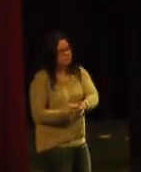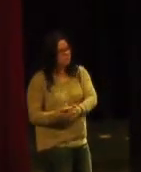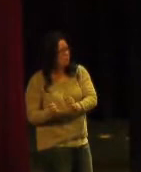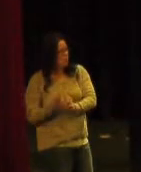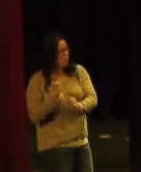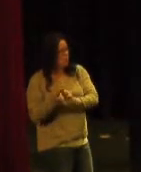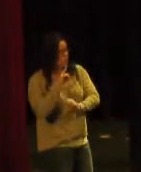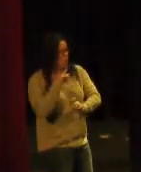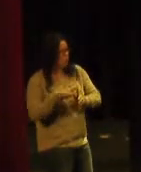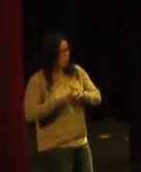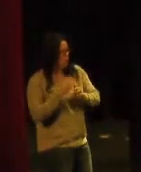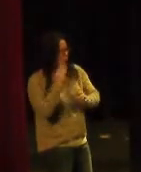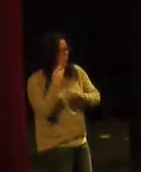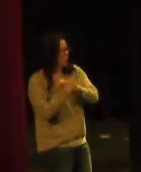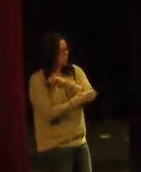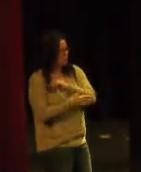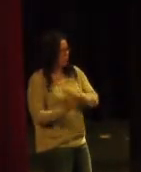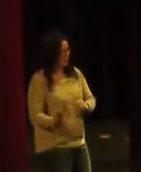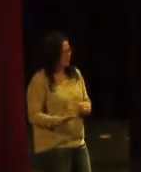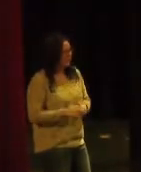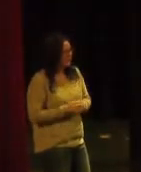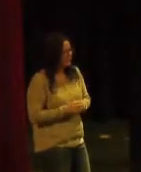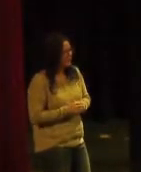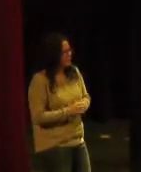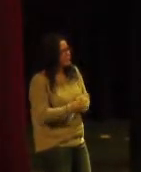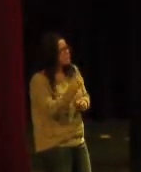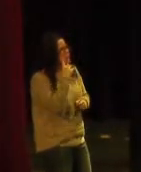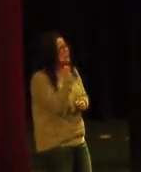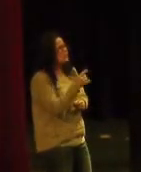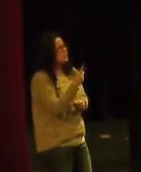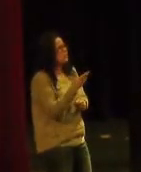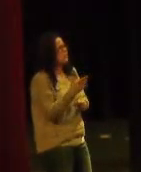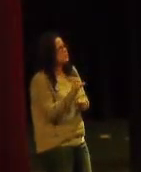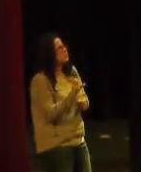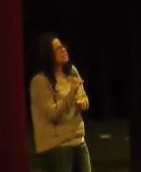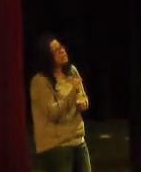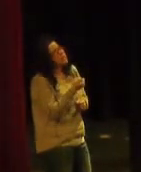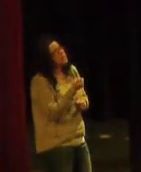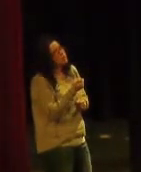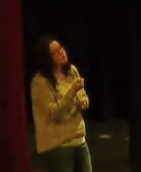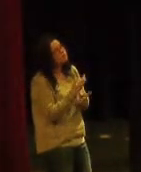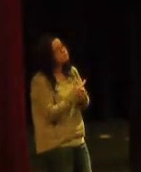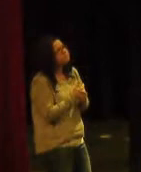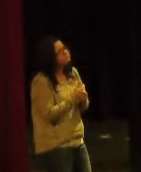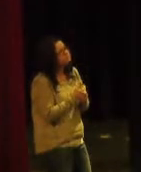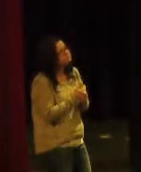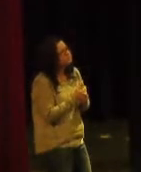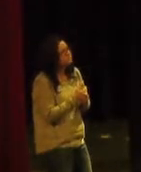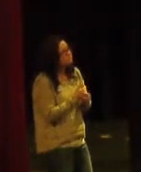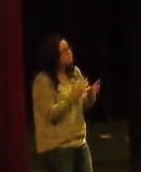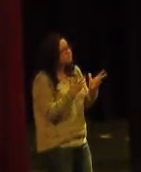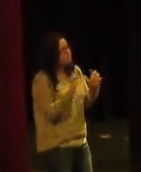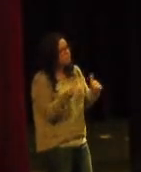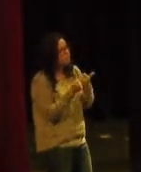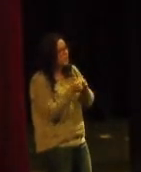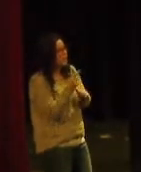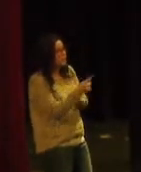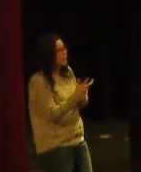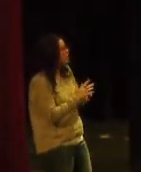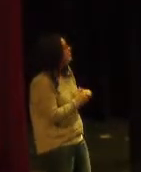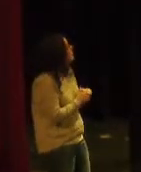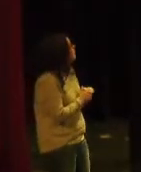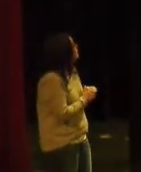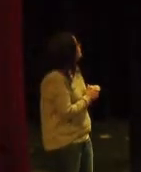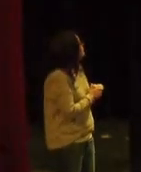So that's I think, one of the things. The other thing I kind of wanted to challenge us on, and that is